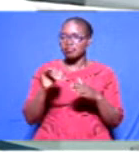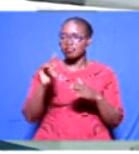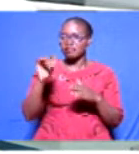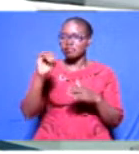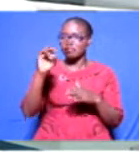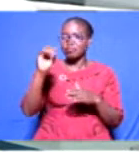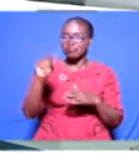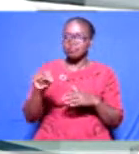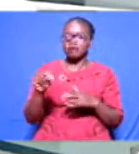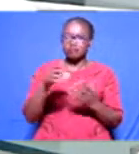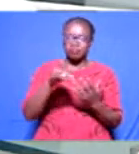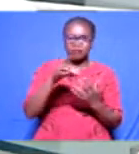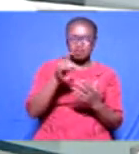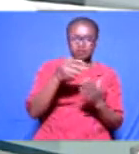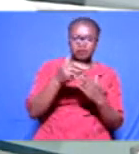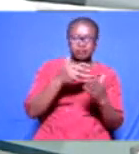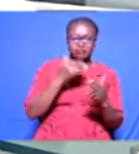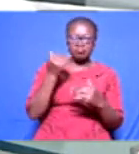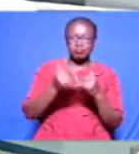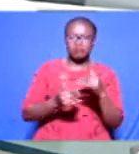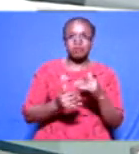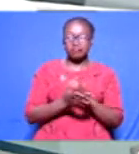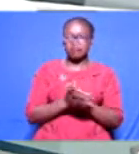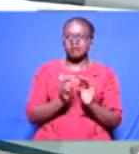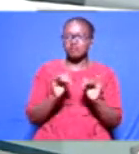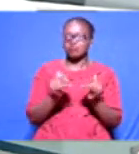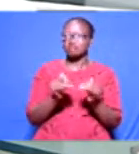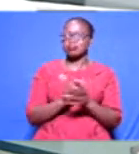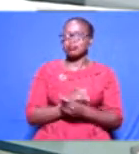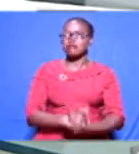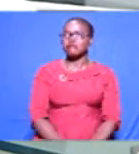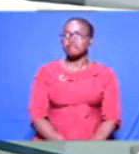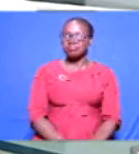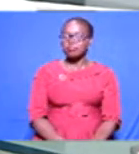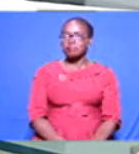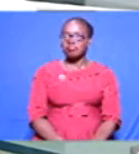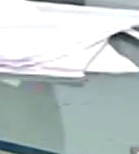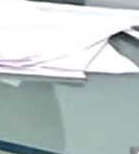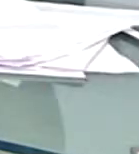sampling them just before the tail end of this broadcast. So get on your phone.